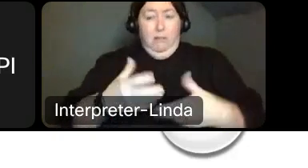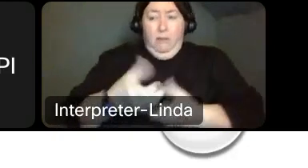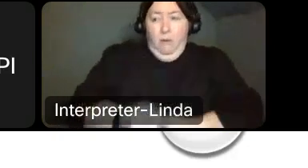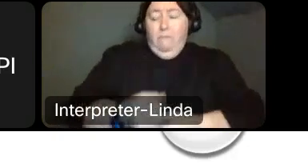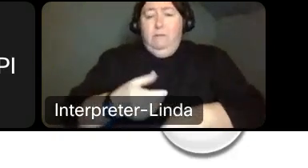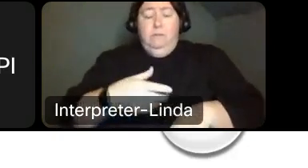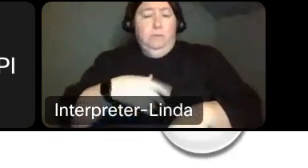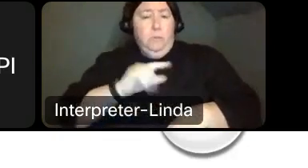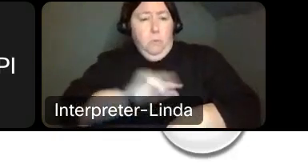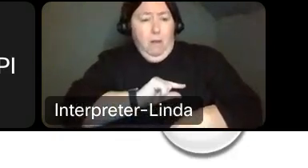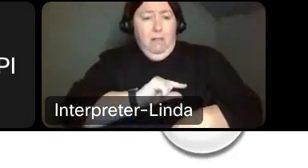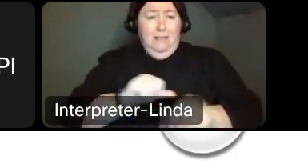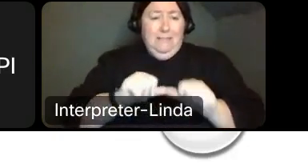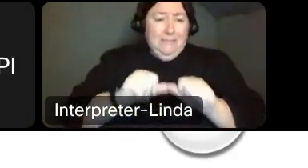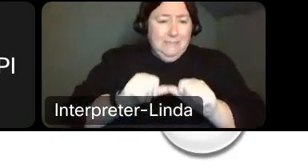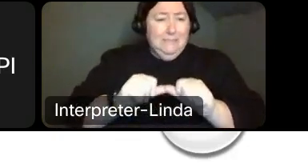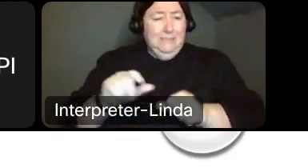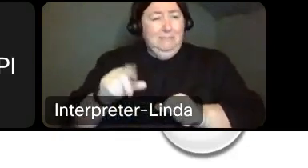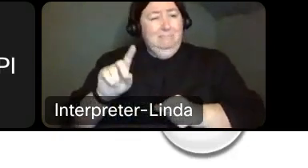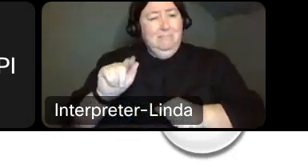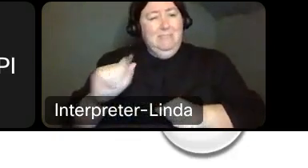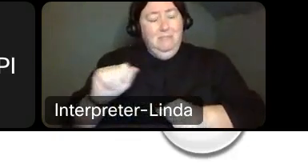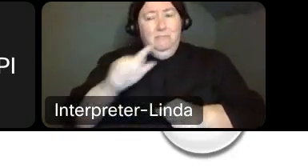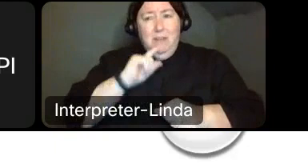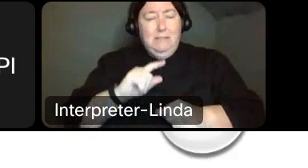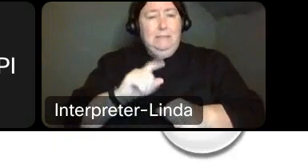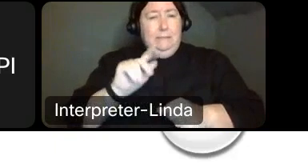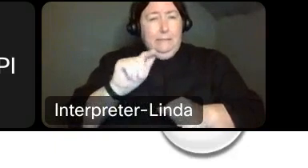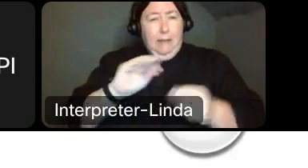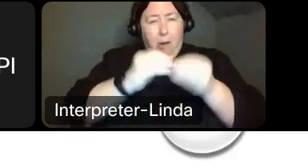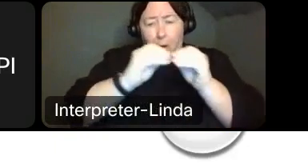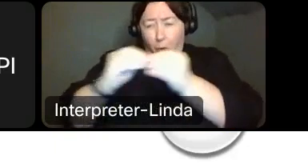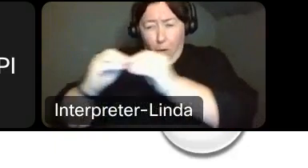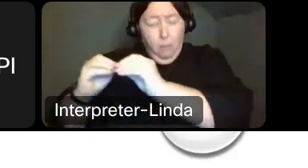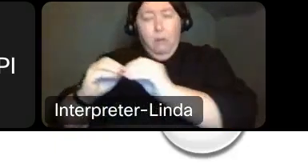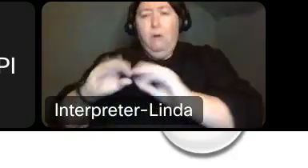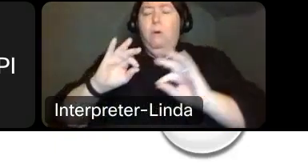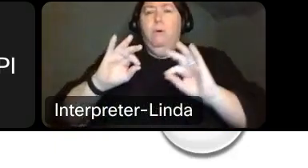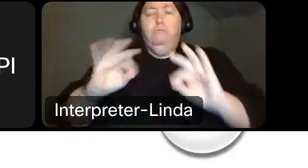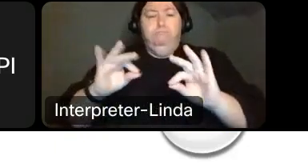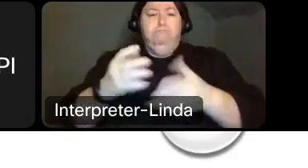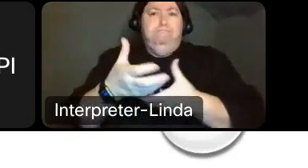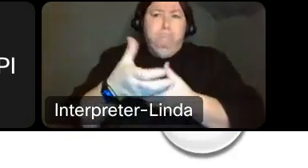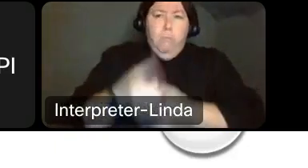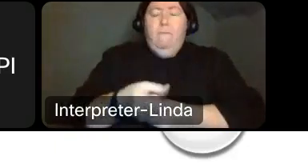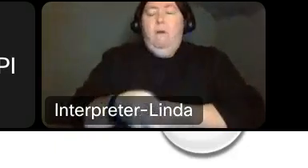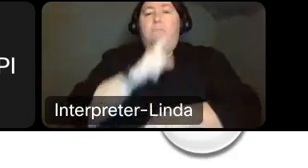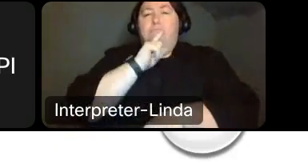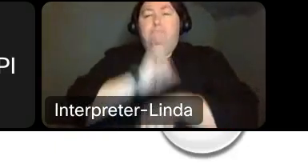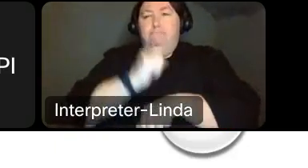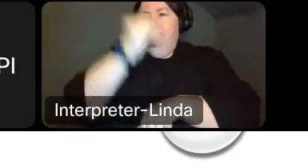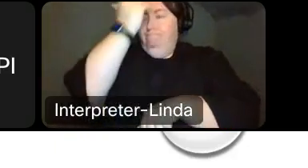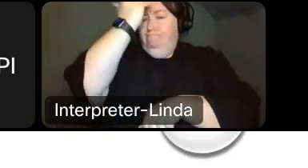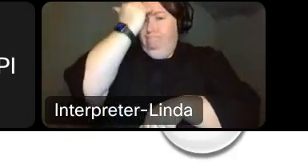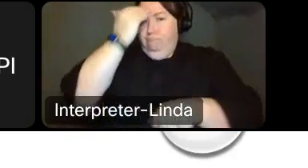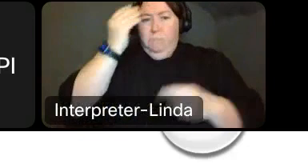the consistency of these data, so that we can really put these data to good use and have confidence in the information that, as